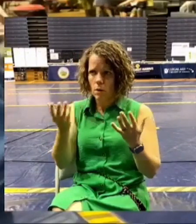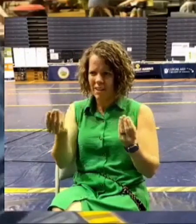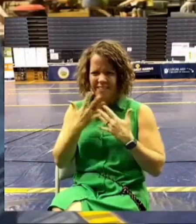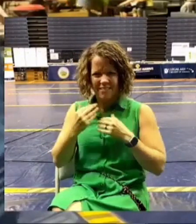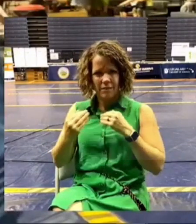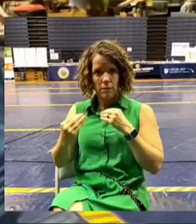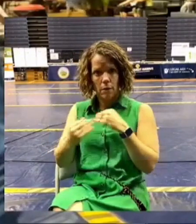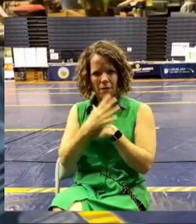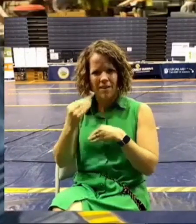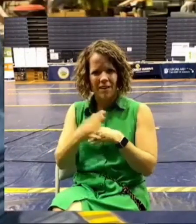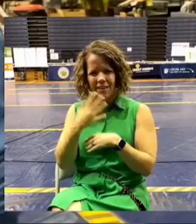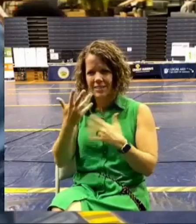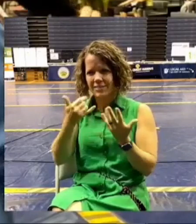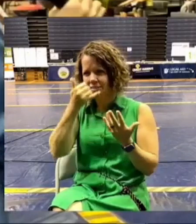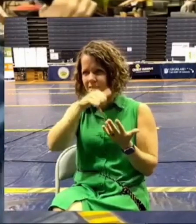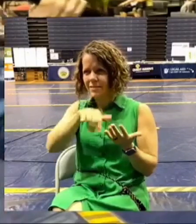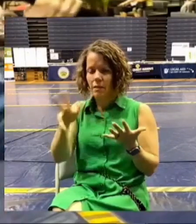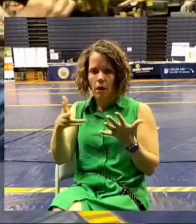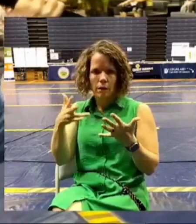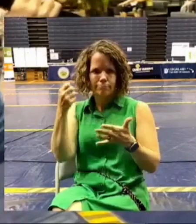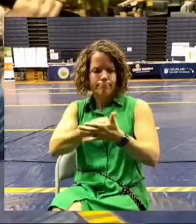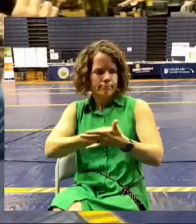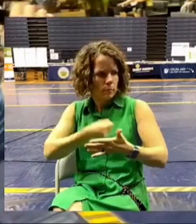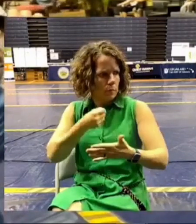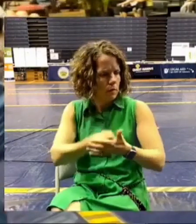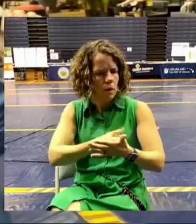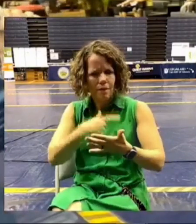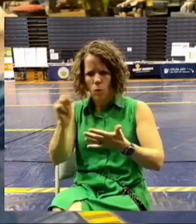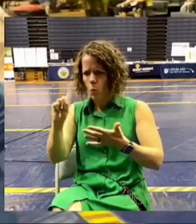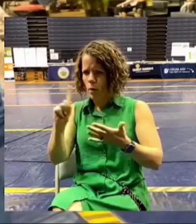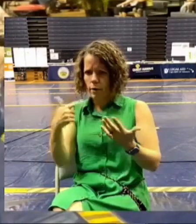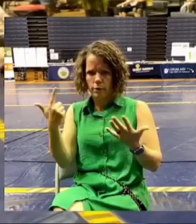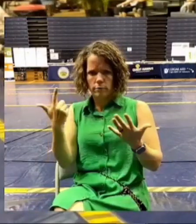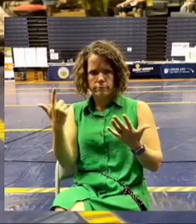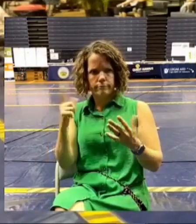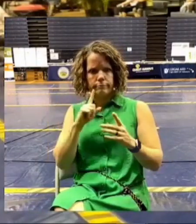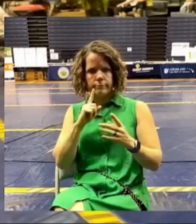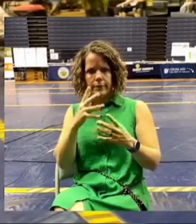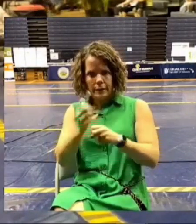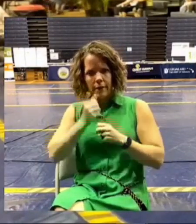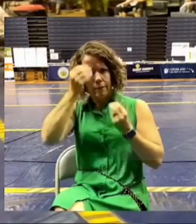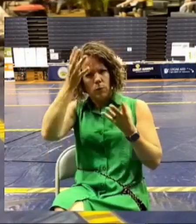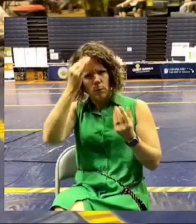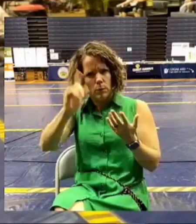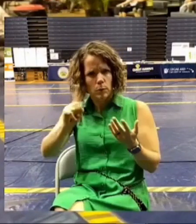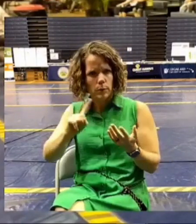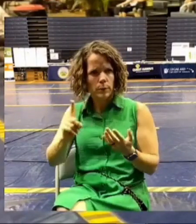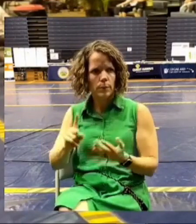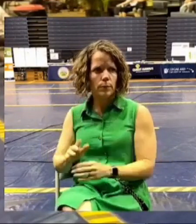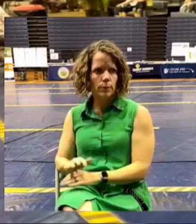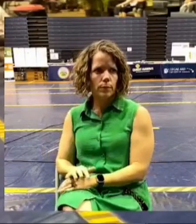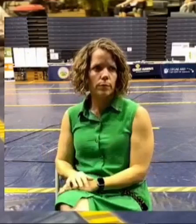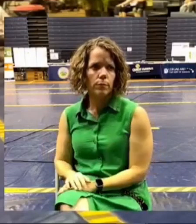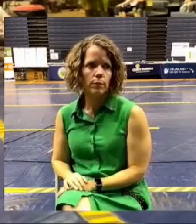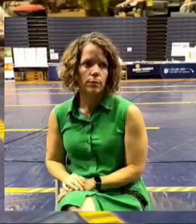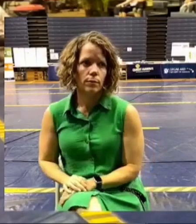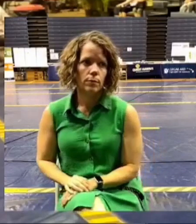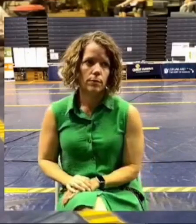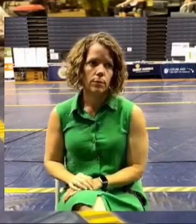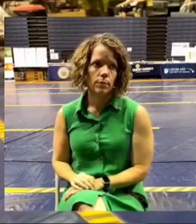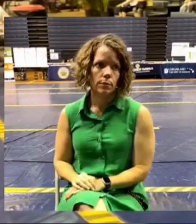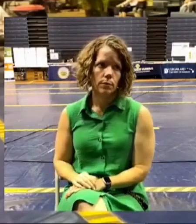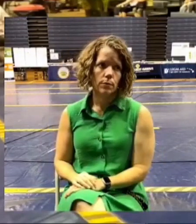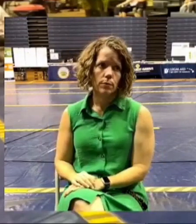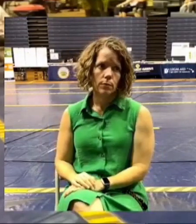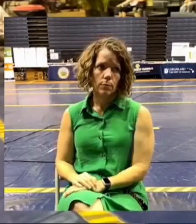nowhere. So I just need a little bit of answers and that, you know, because I'm